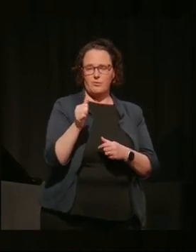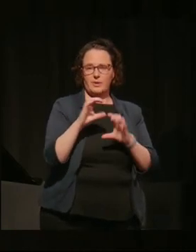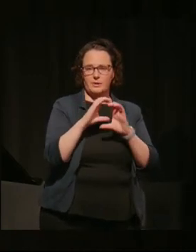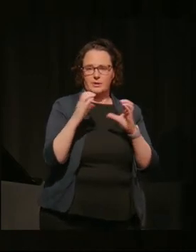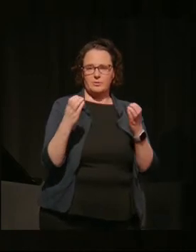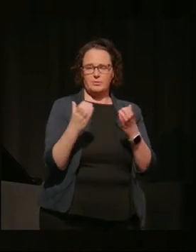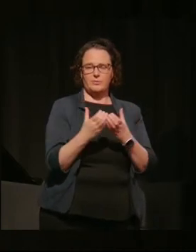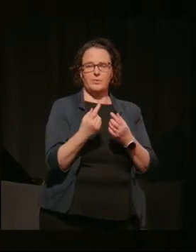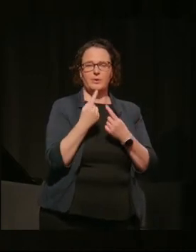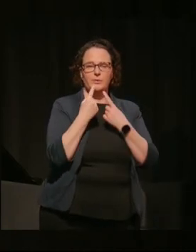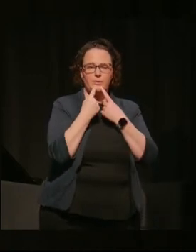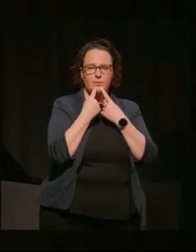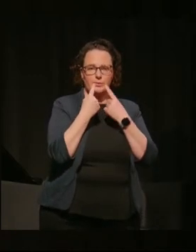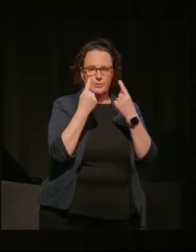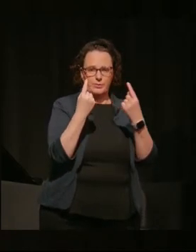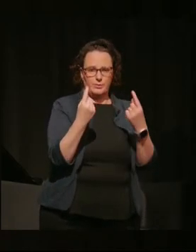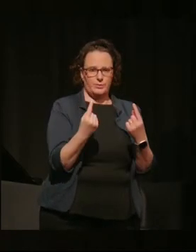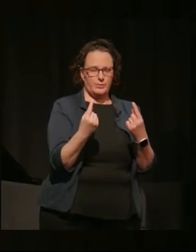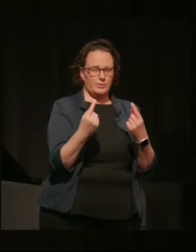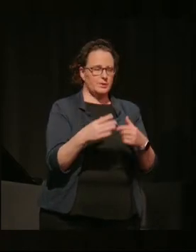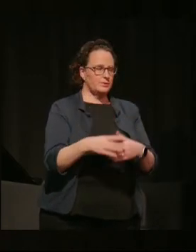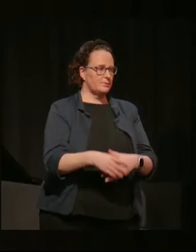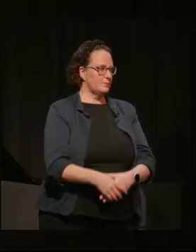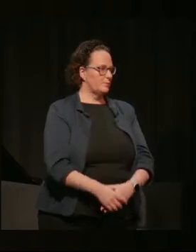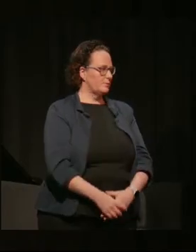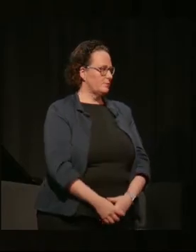light their candles.